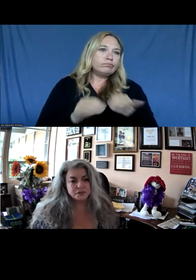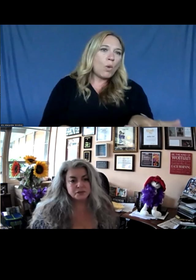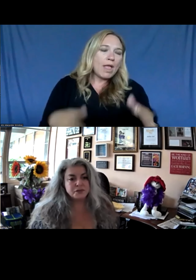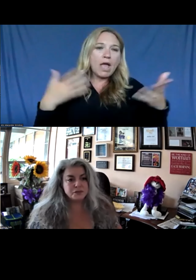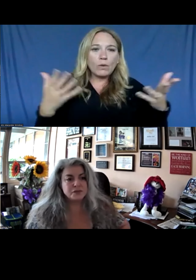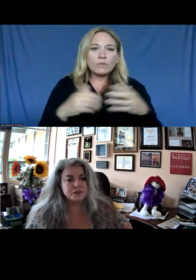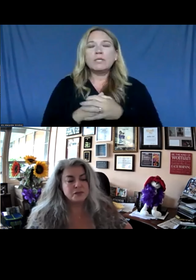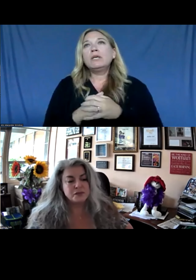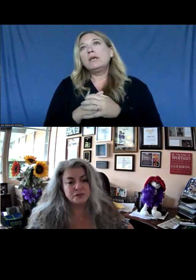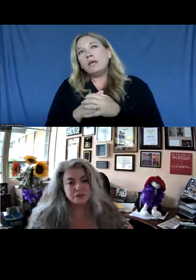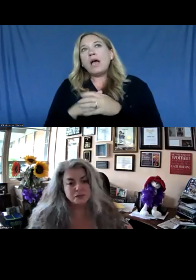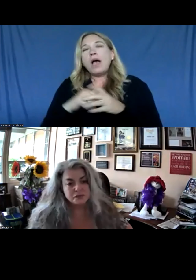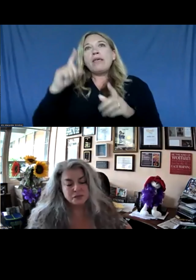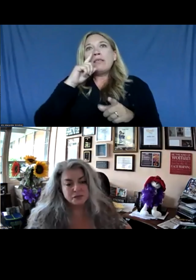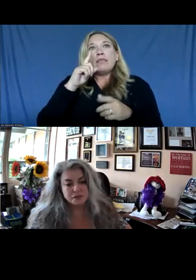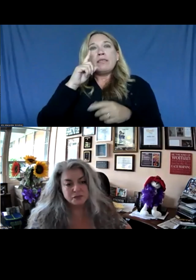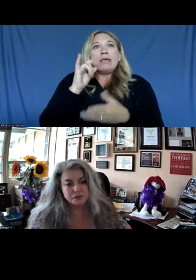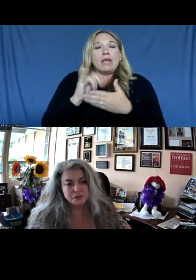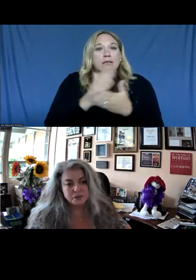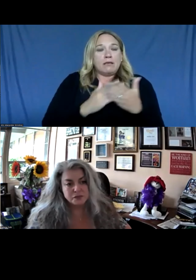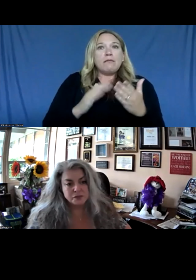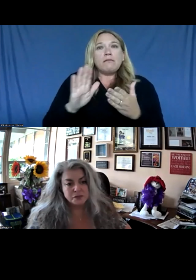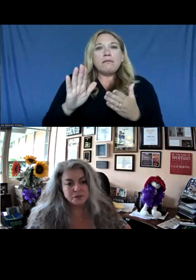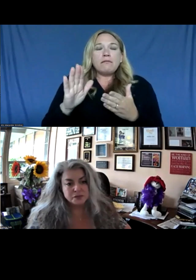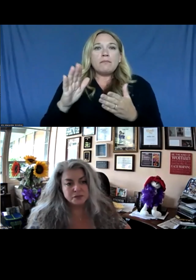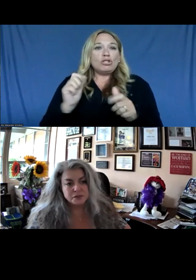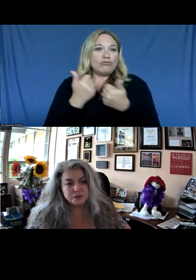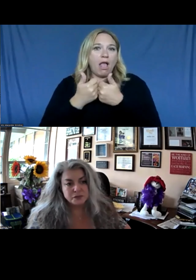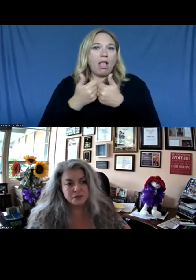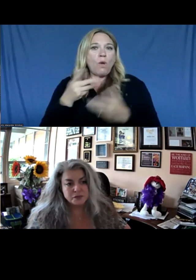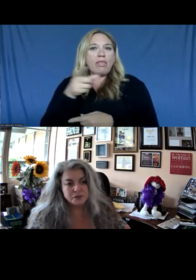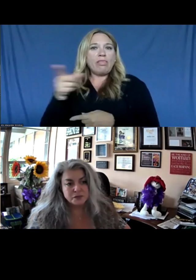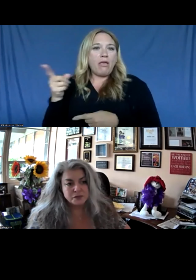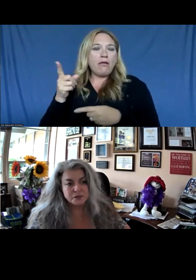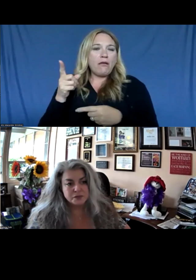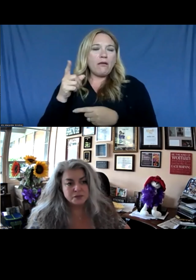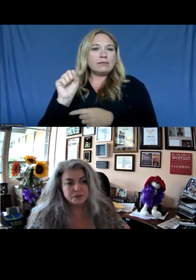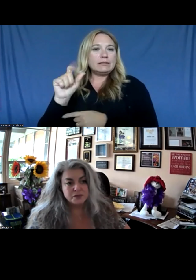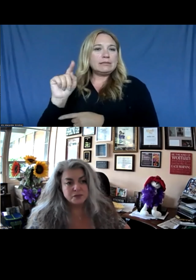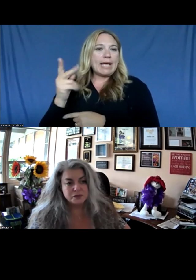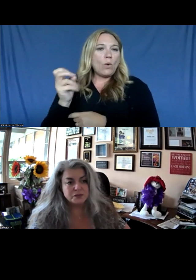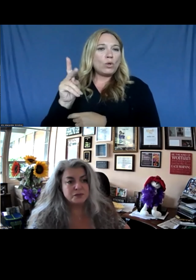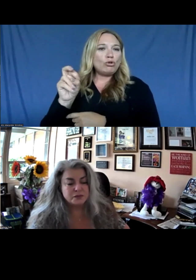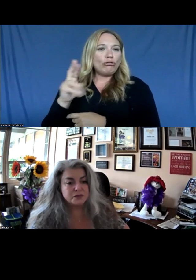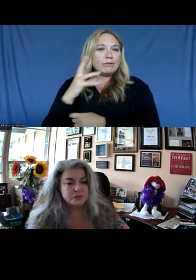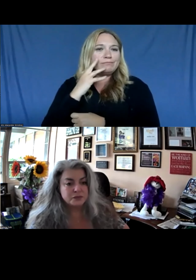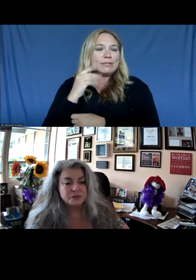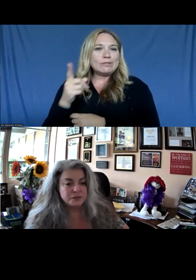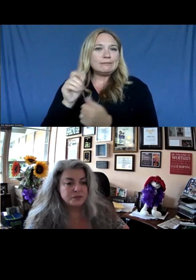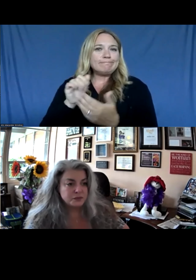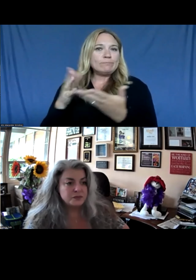part, that some of the challenges that the stakeholder community is experiencing is just that. It's just this lack